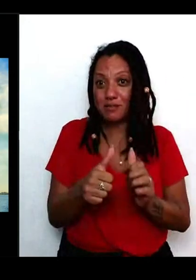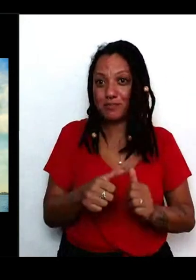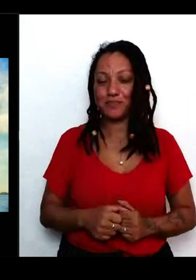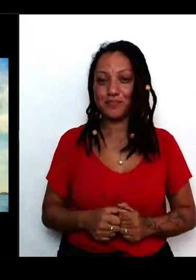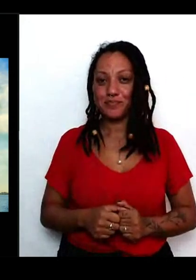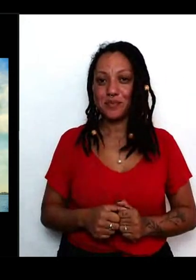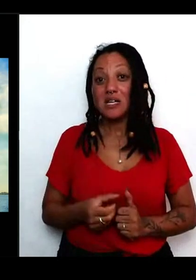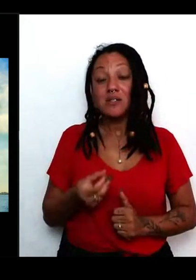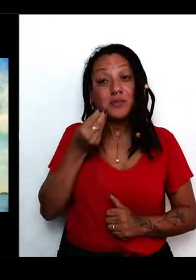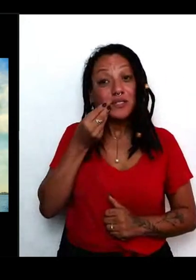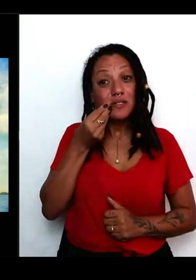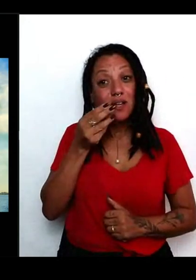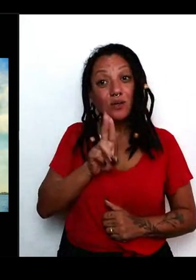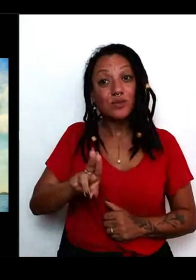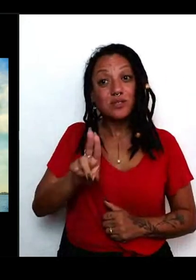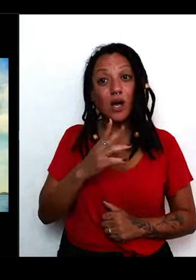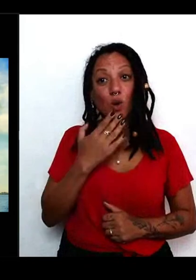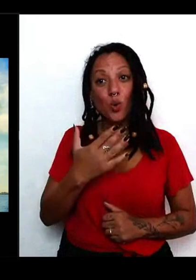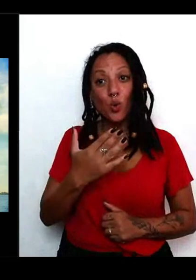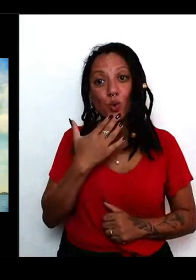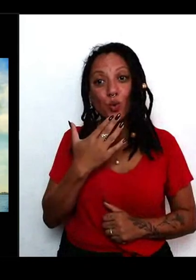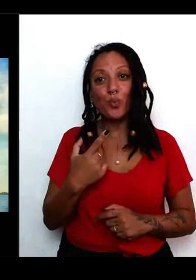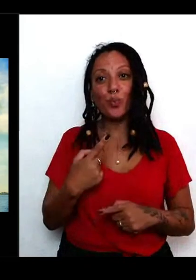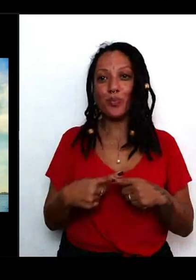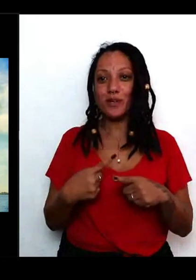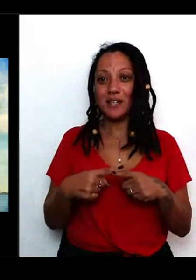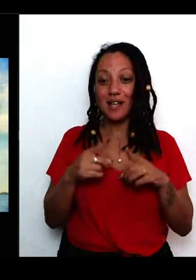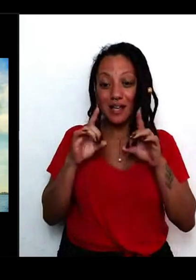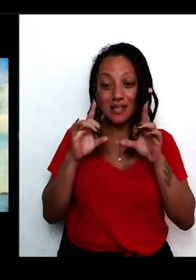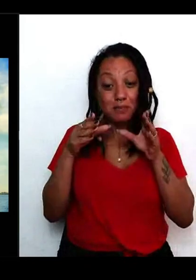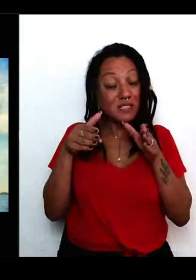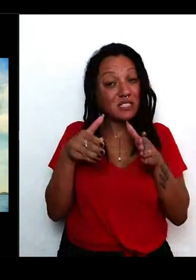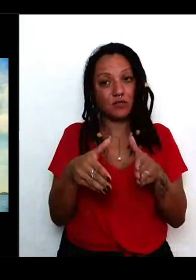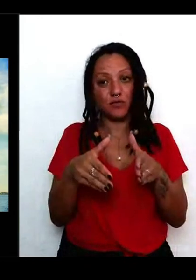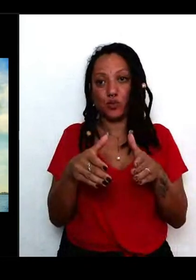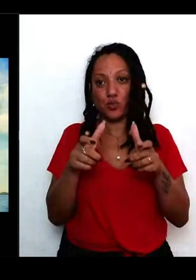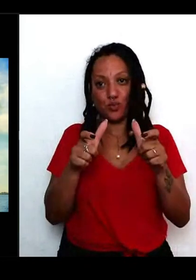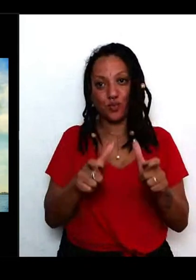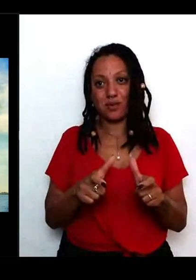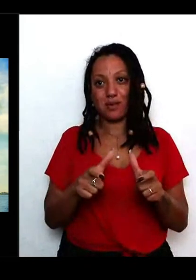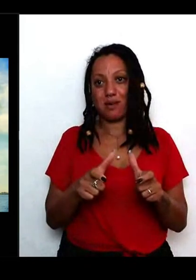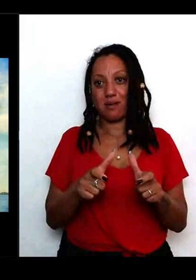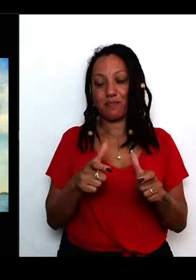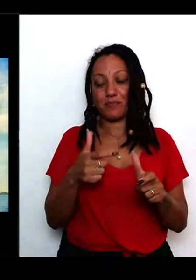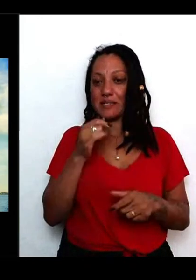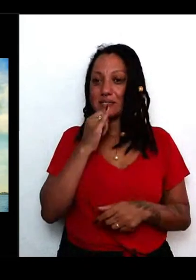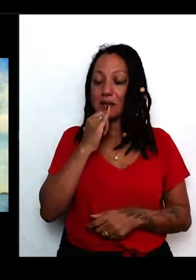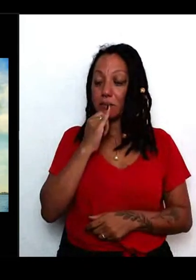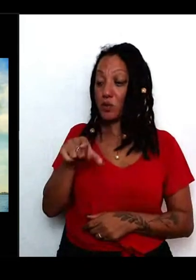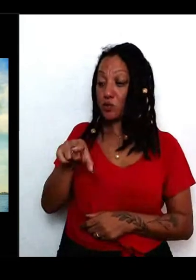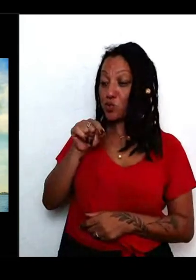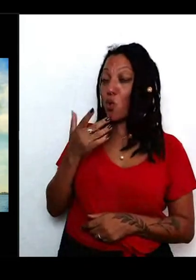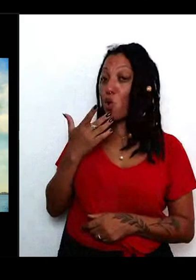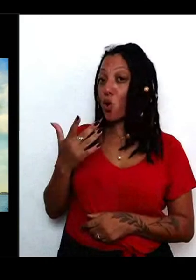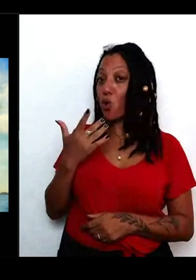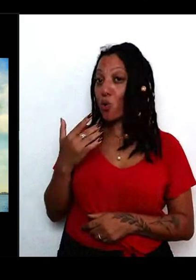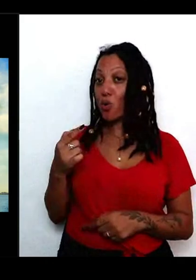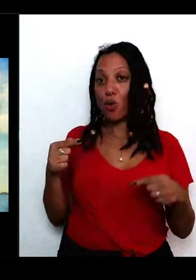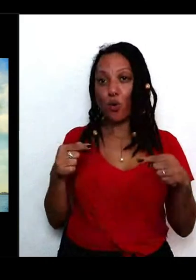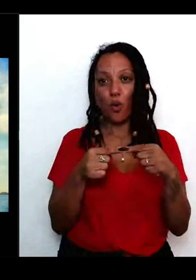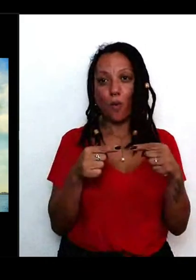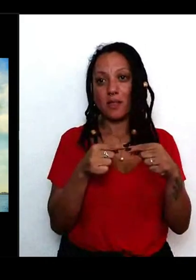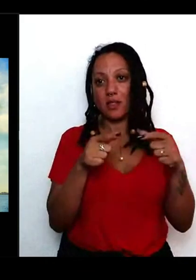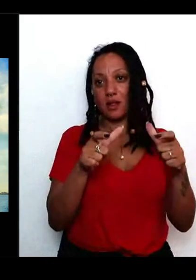I designed the color palette to merge with the Toronto Waterfront which